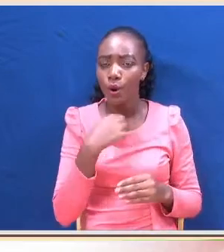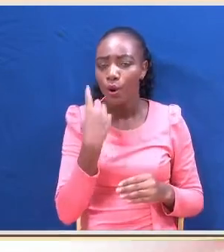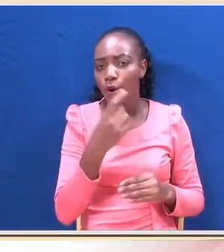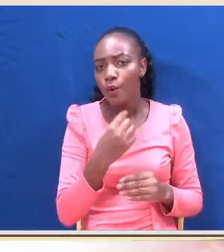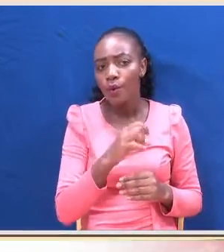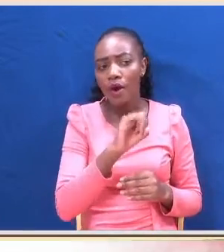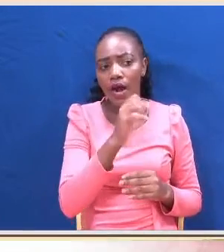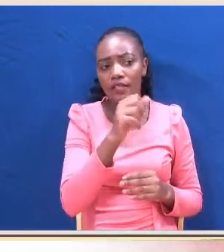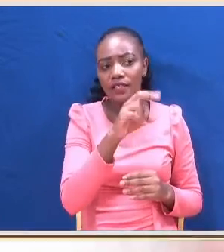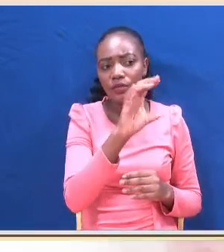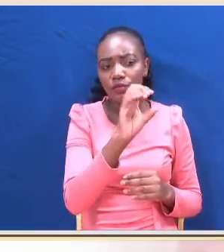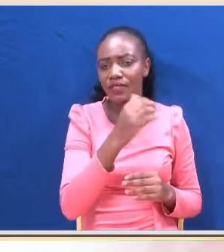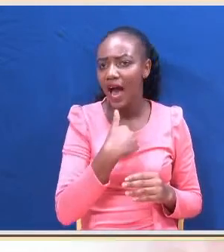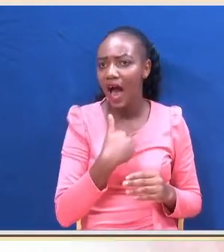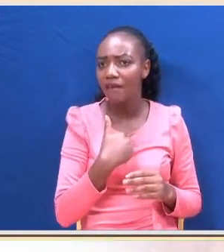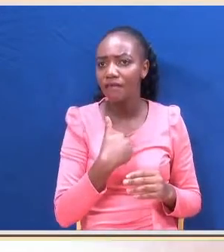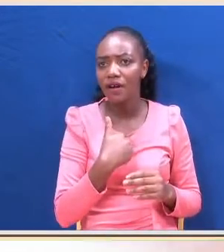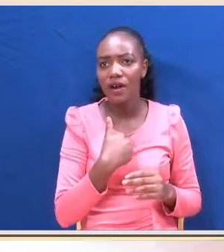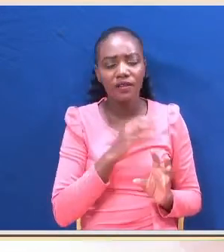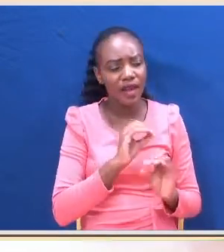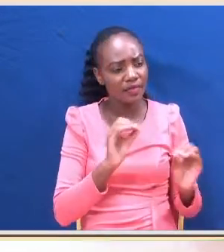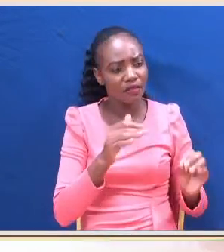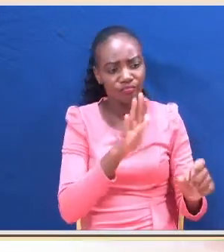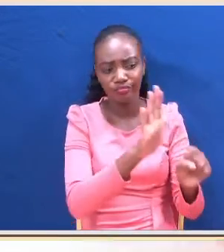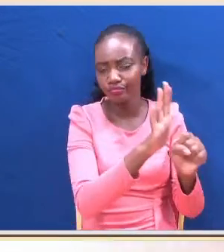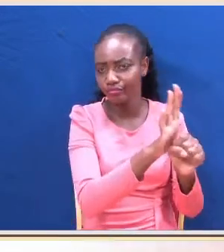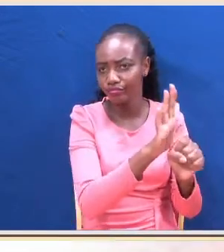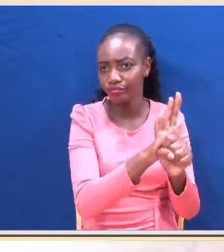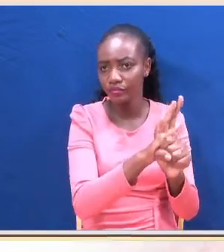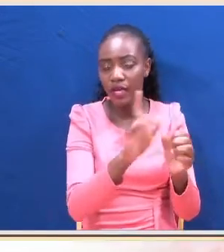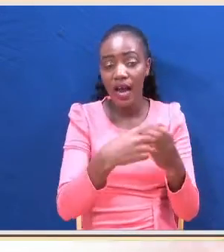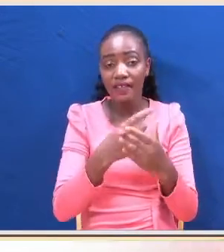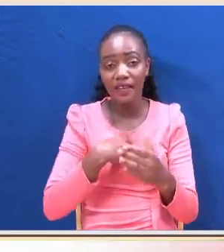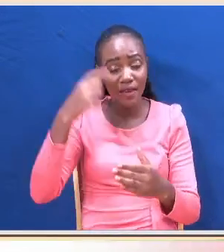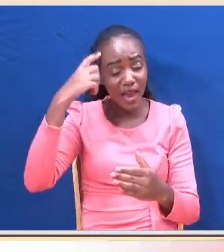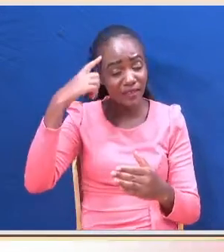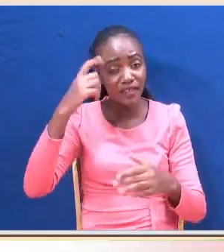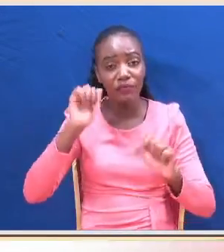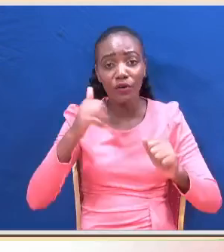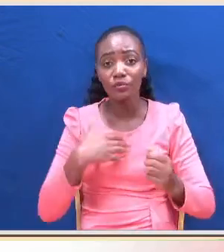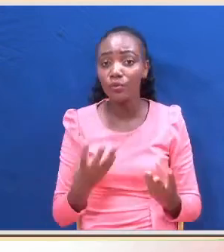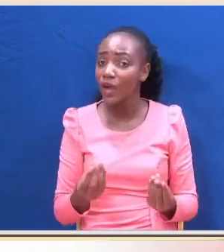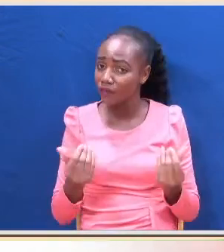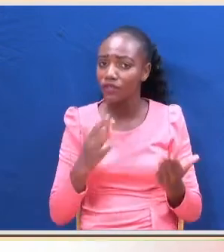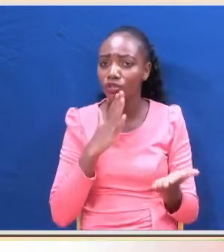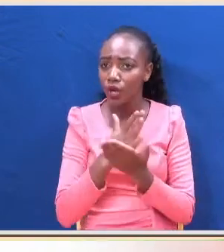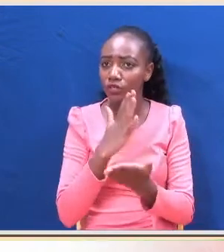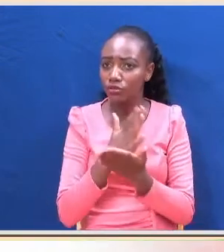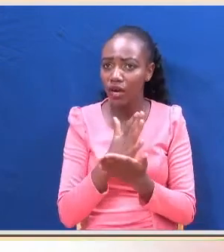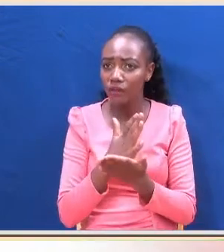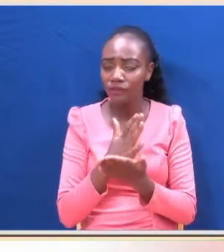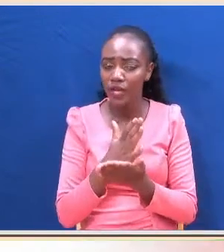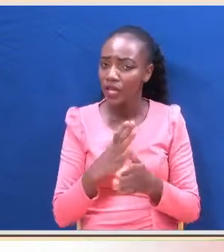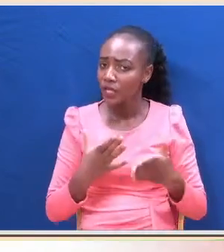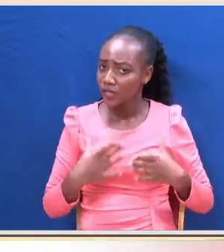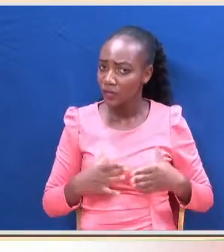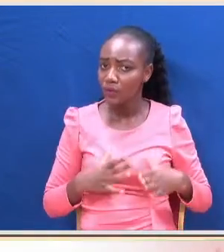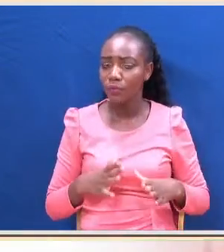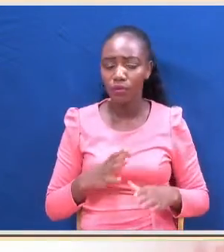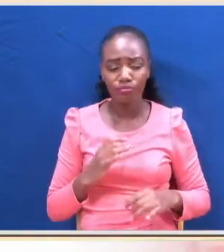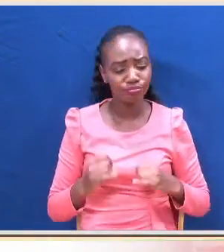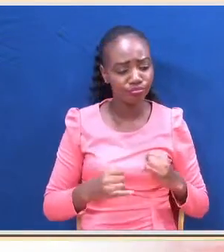been going up exponentially. But I think that intervention taken should ensure the flattening of that curve in